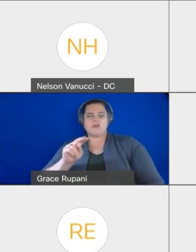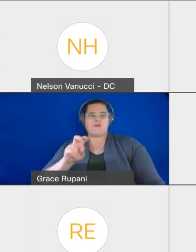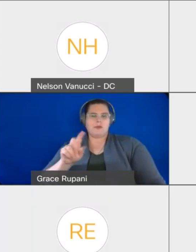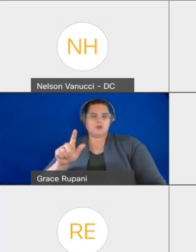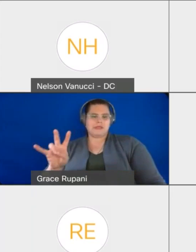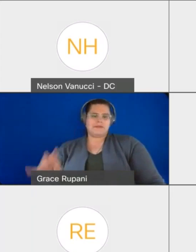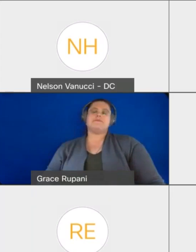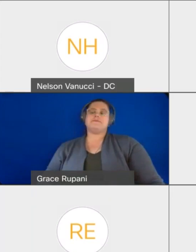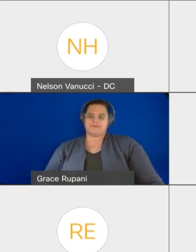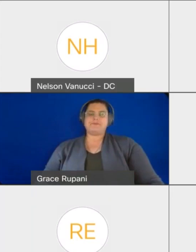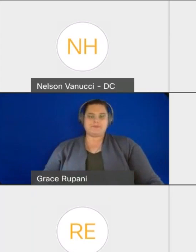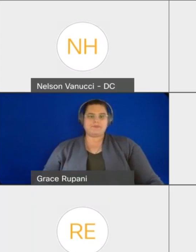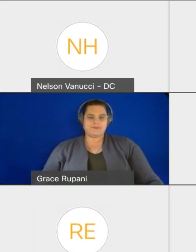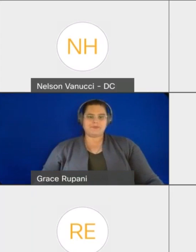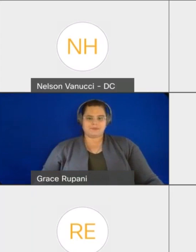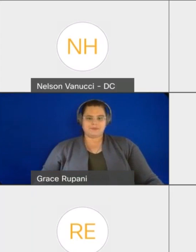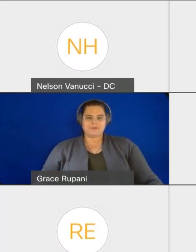Thank you.